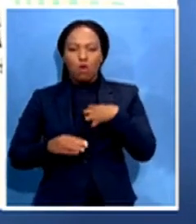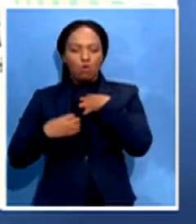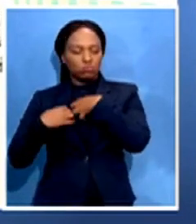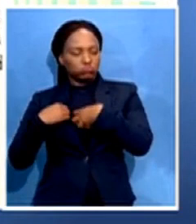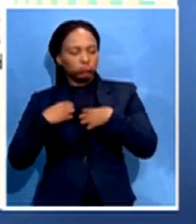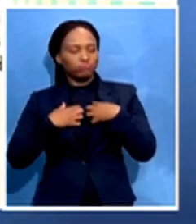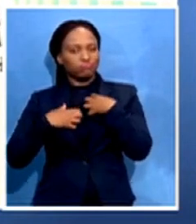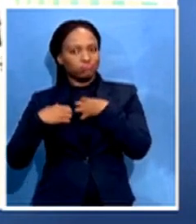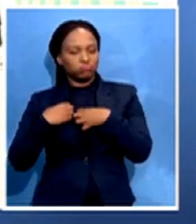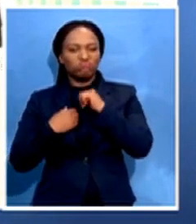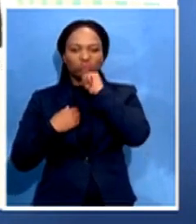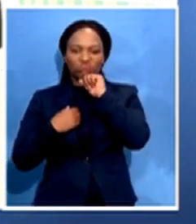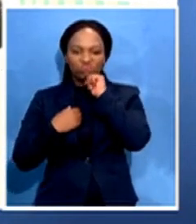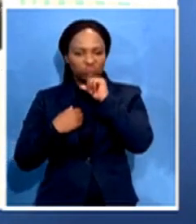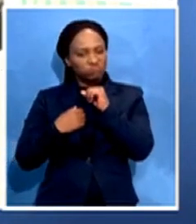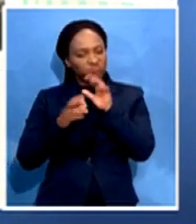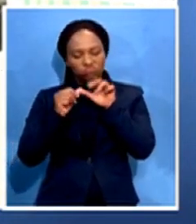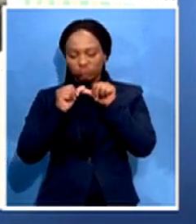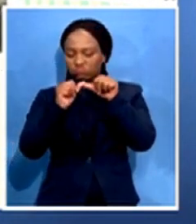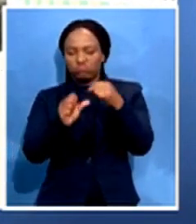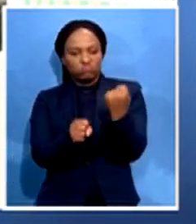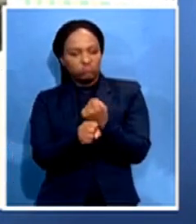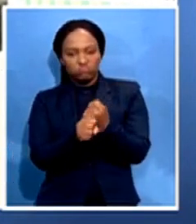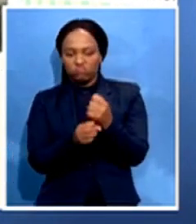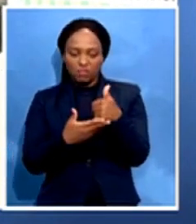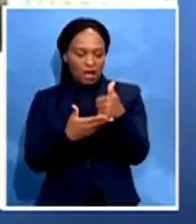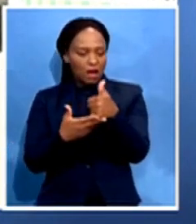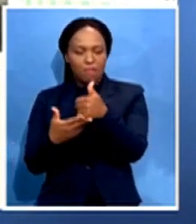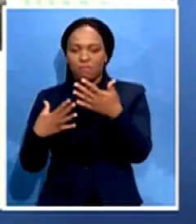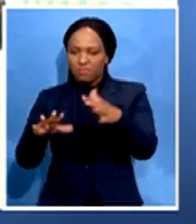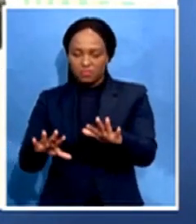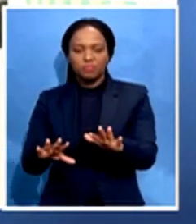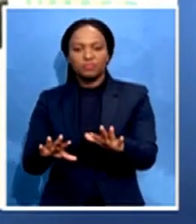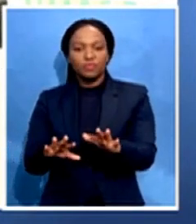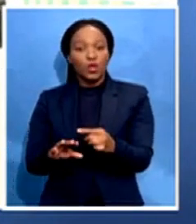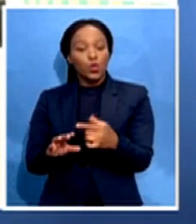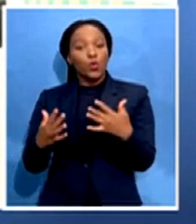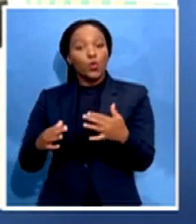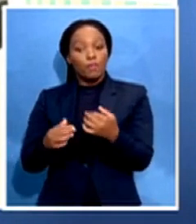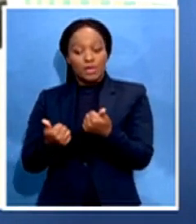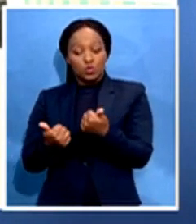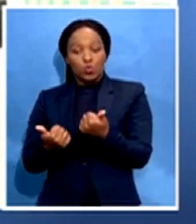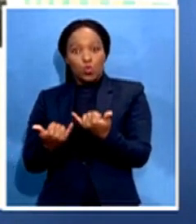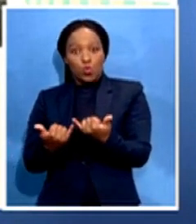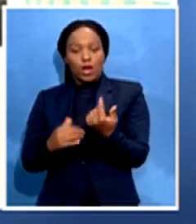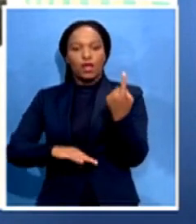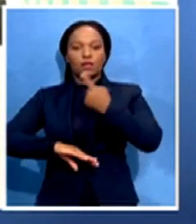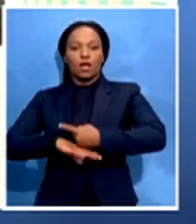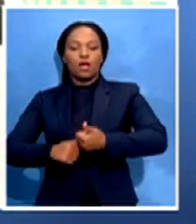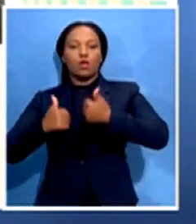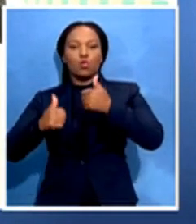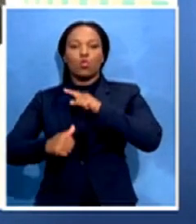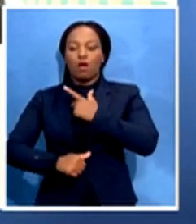they help, and I guess it's a good day for them knowing that the vaccine is at hand and hopefully it'll